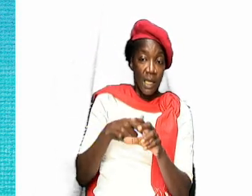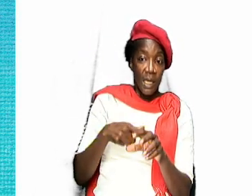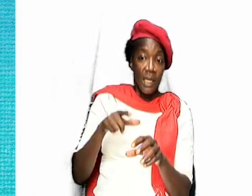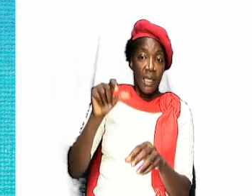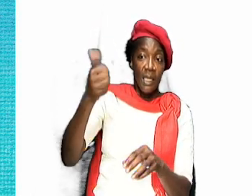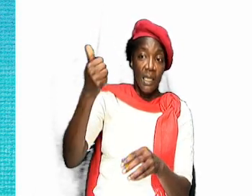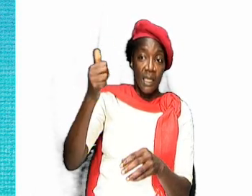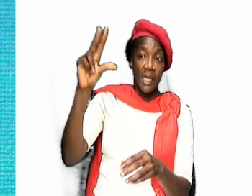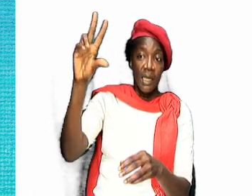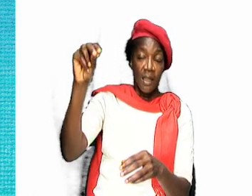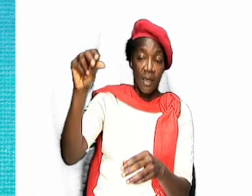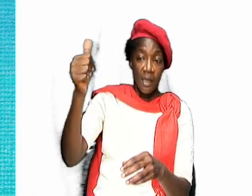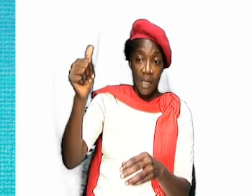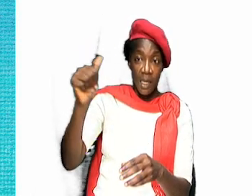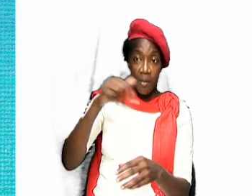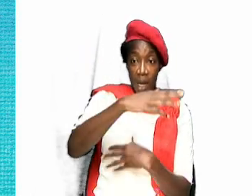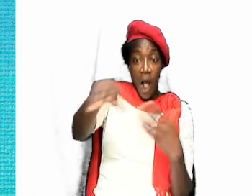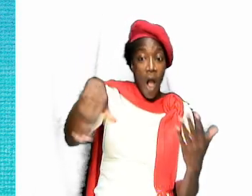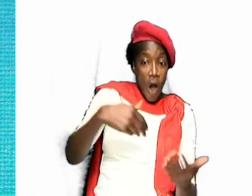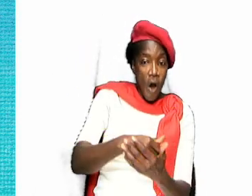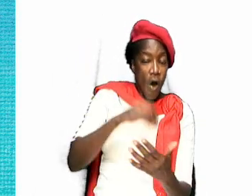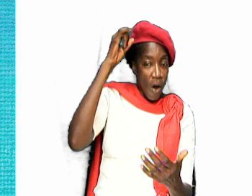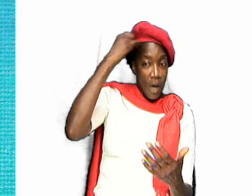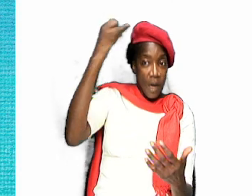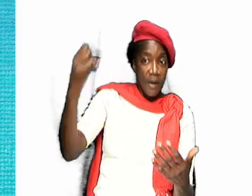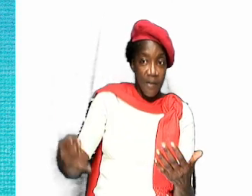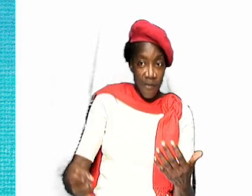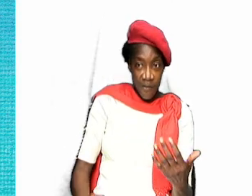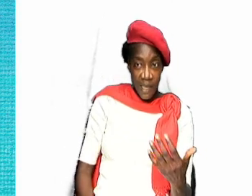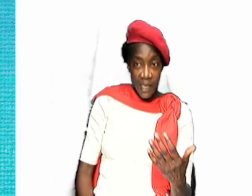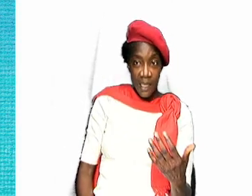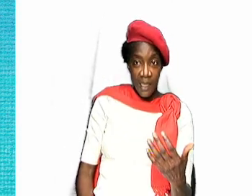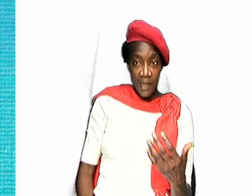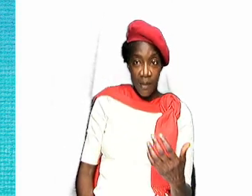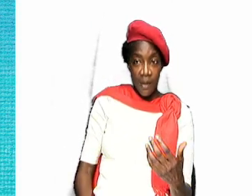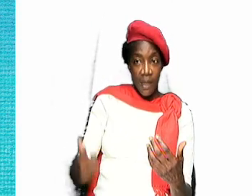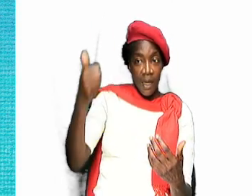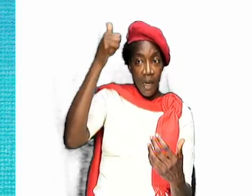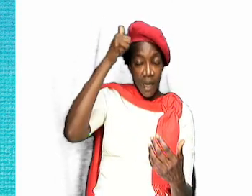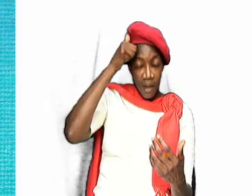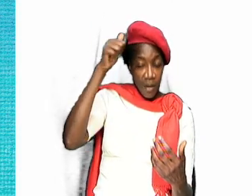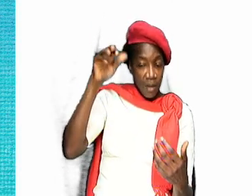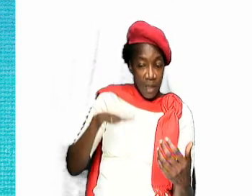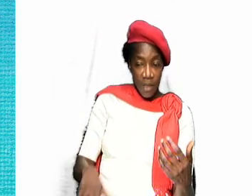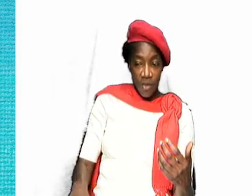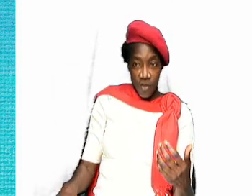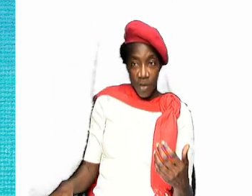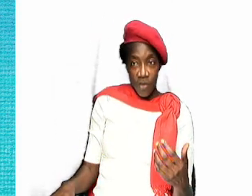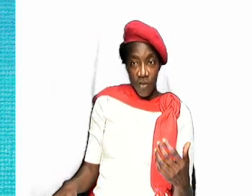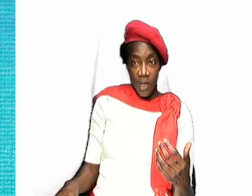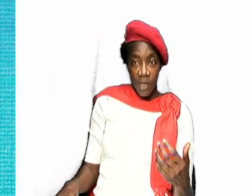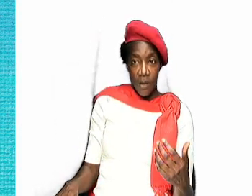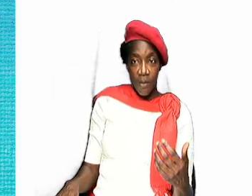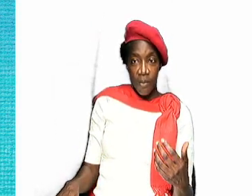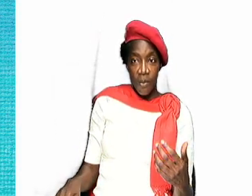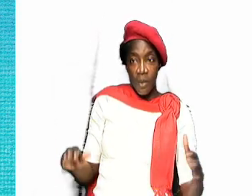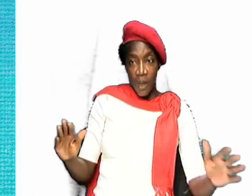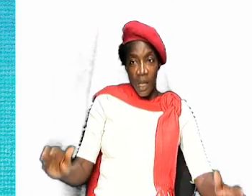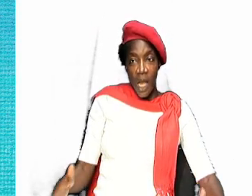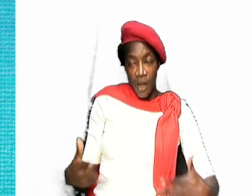are invited, both adults and children are invited. And also we encourage you as usual